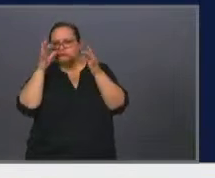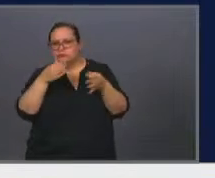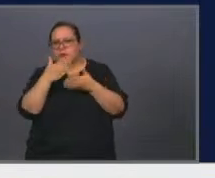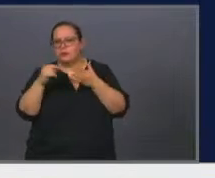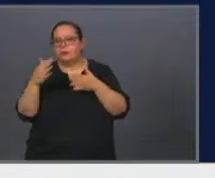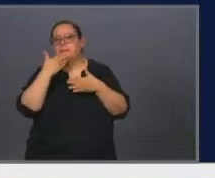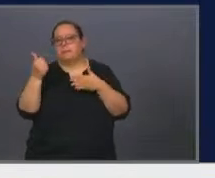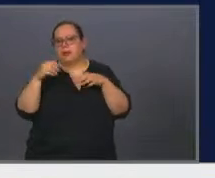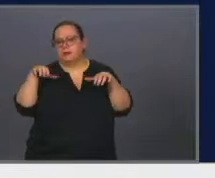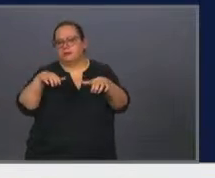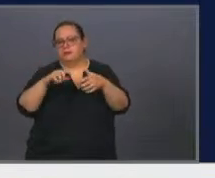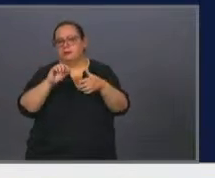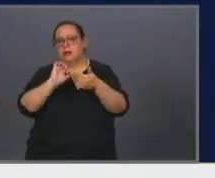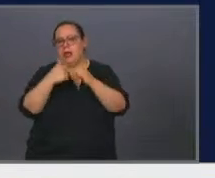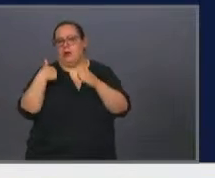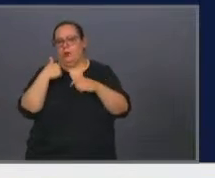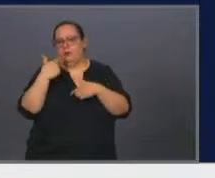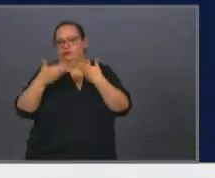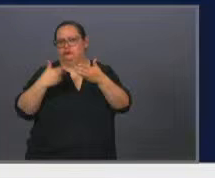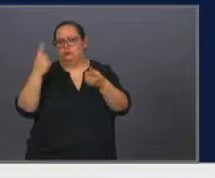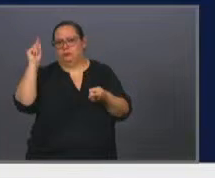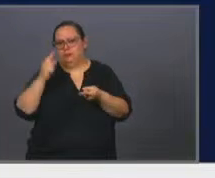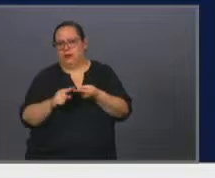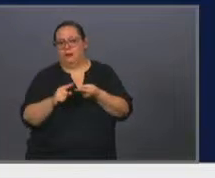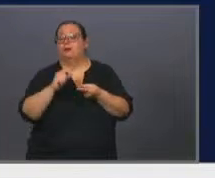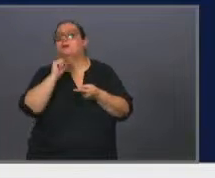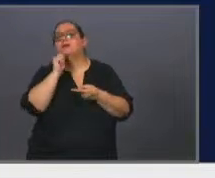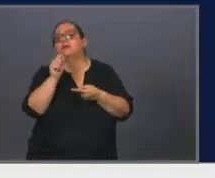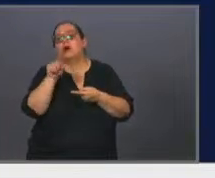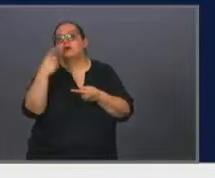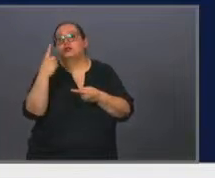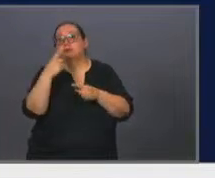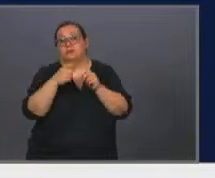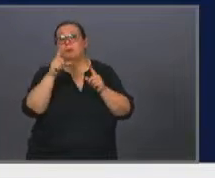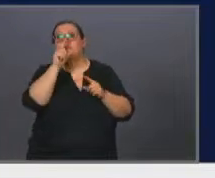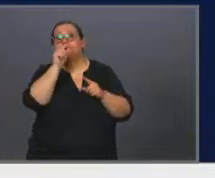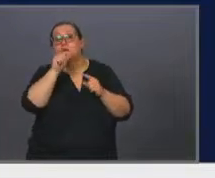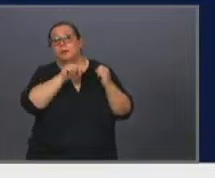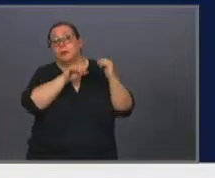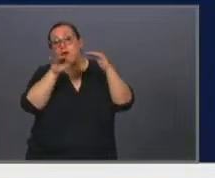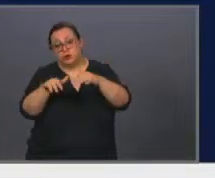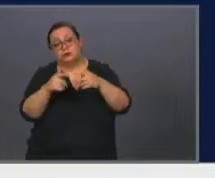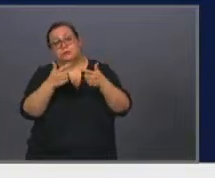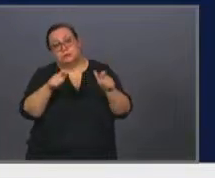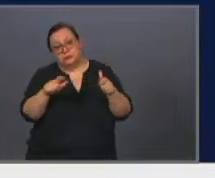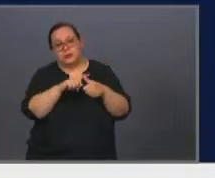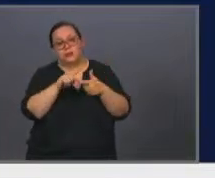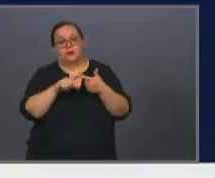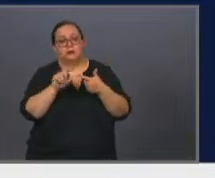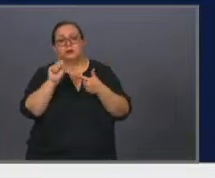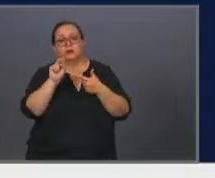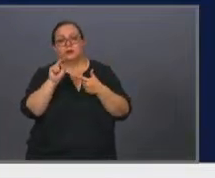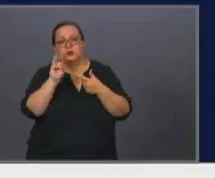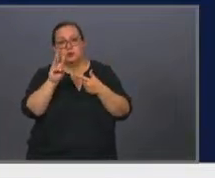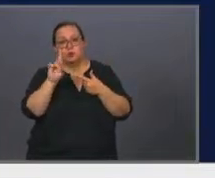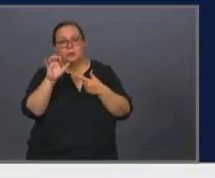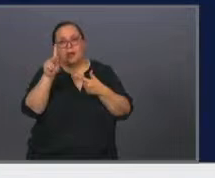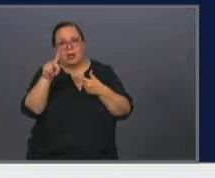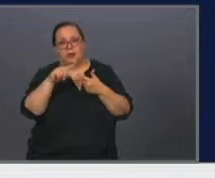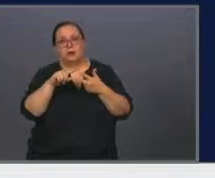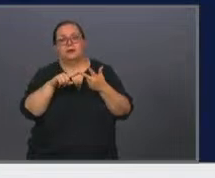about mitigating this. And this is a big effect, from not just bird migration, which is a huge aspect, snowpack, dust hitting our